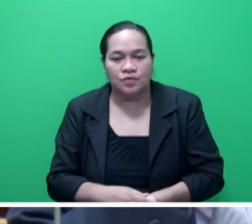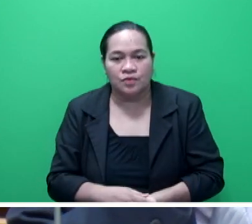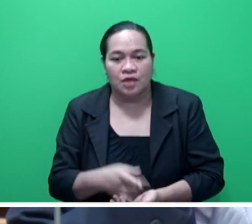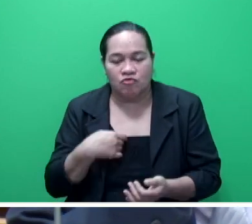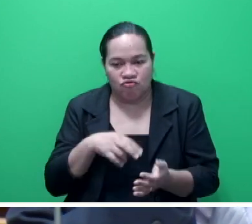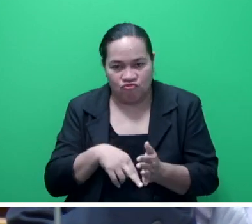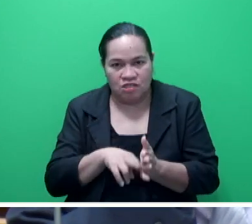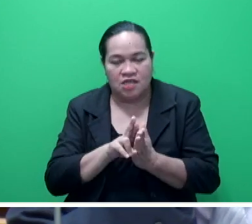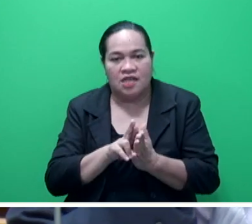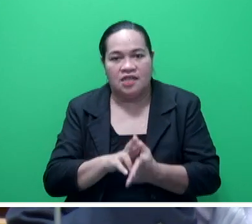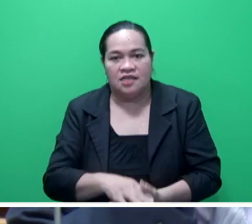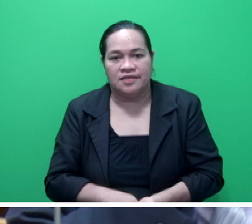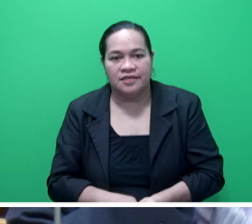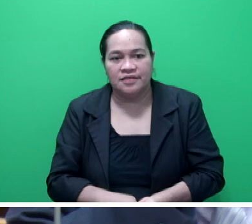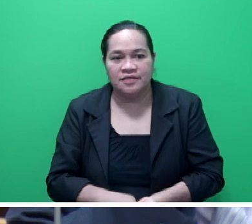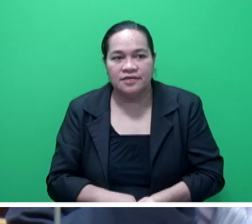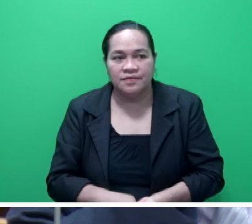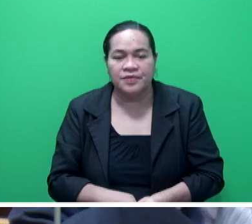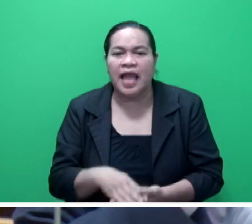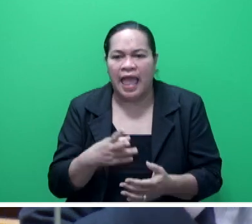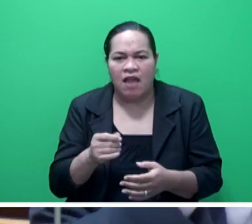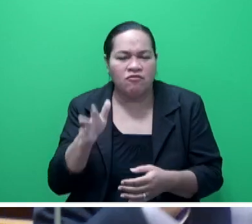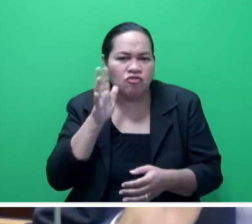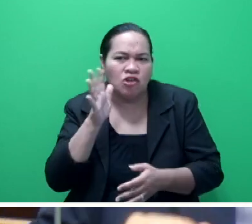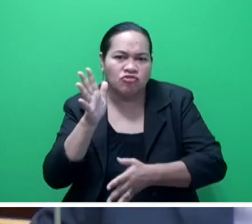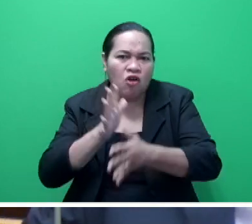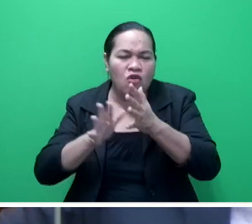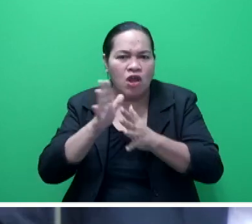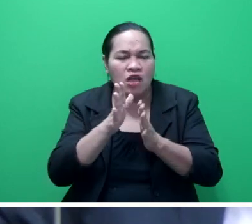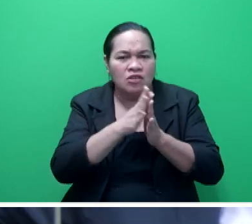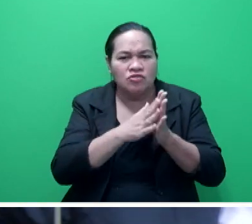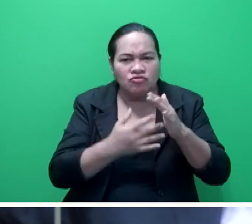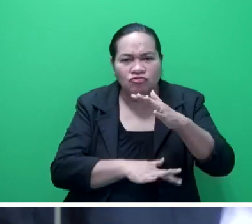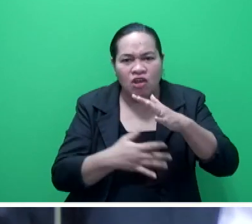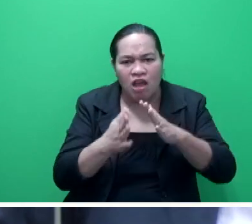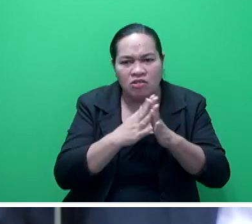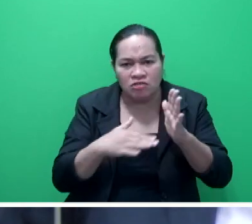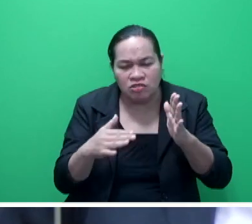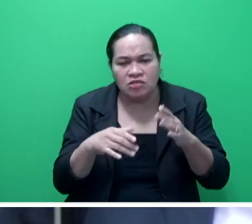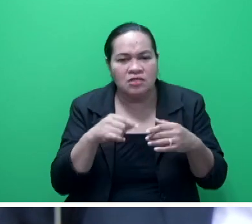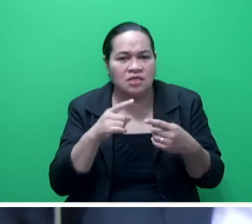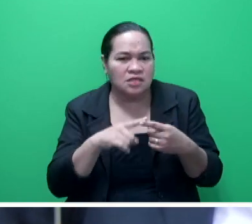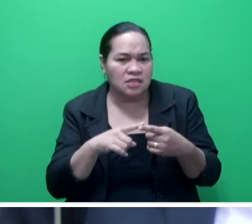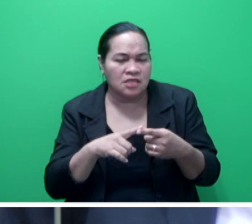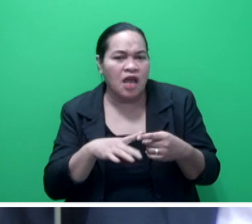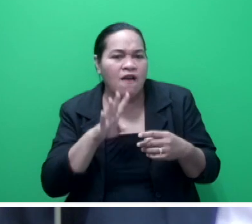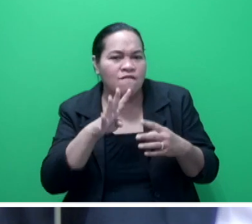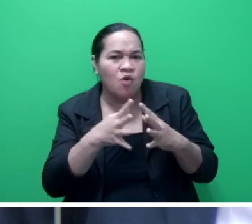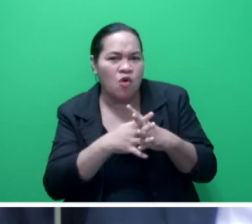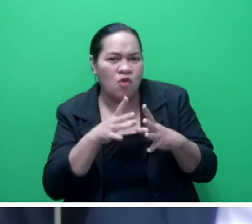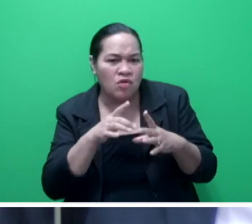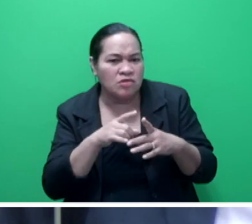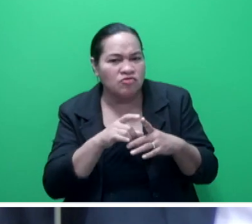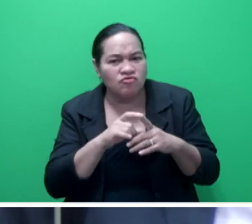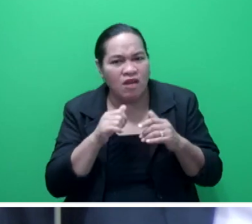resilient, Honourable Speaker, sir. There were stories of fire trucks and four-wheel drives providing transportation for